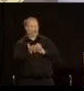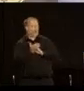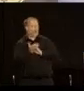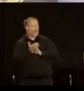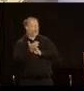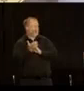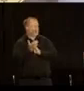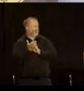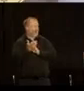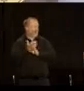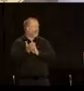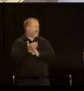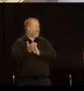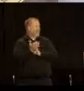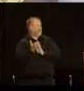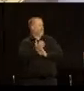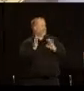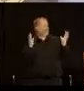Awesome.